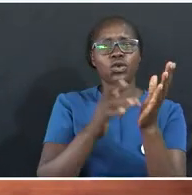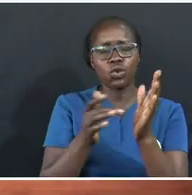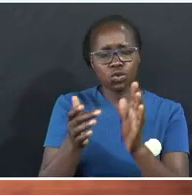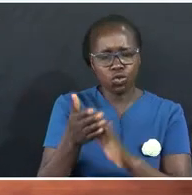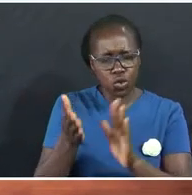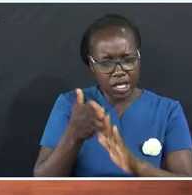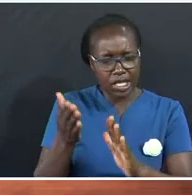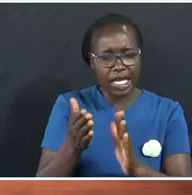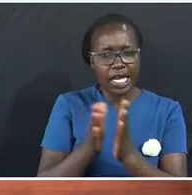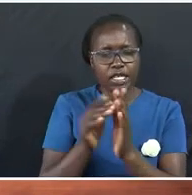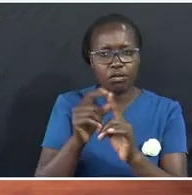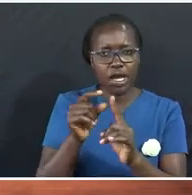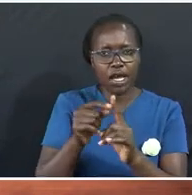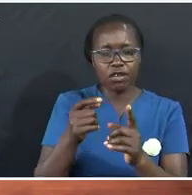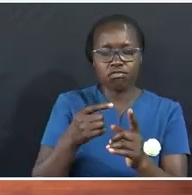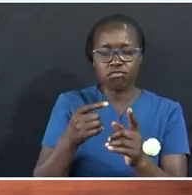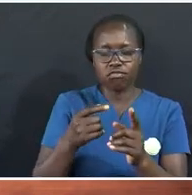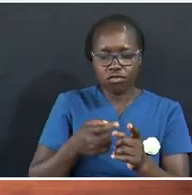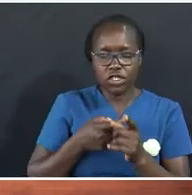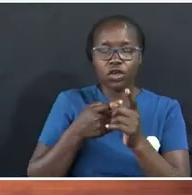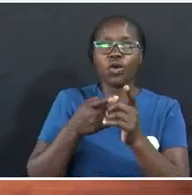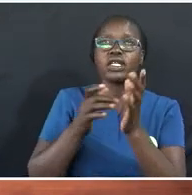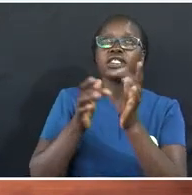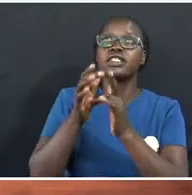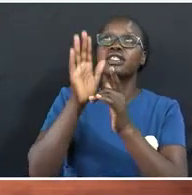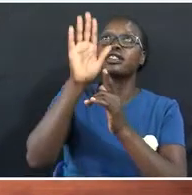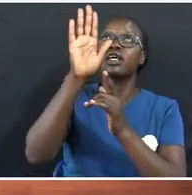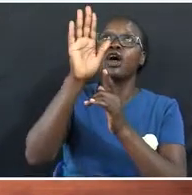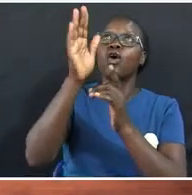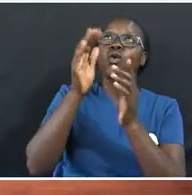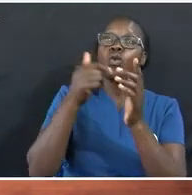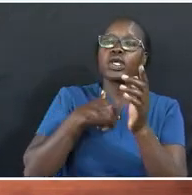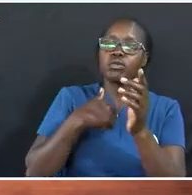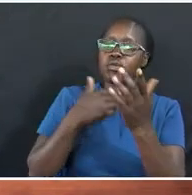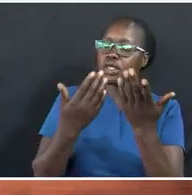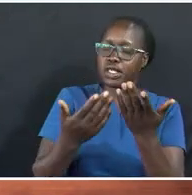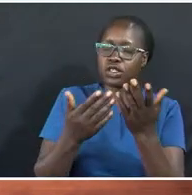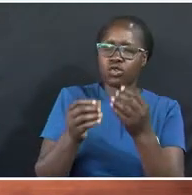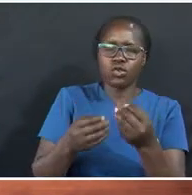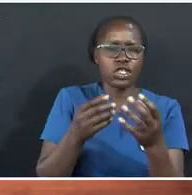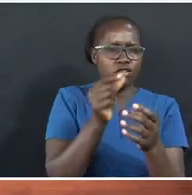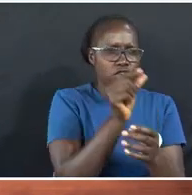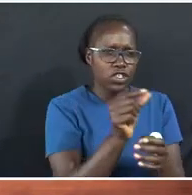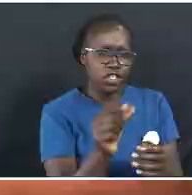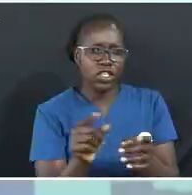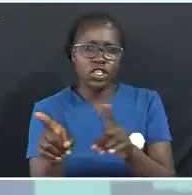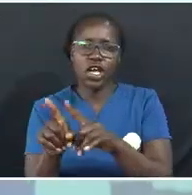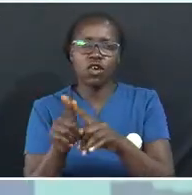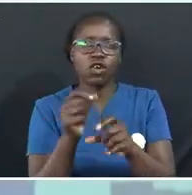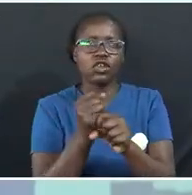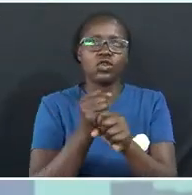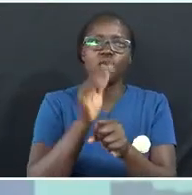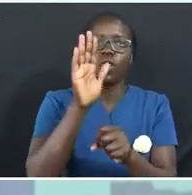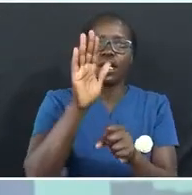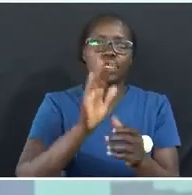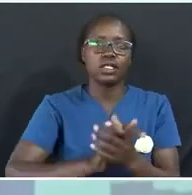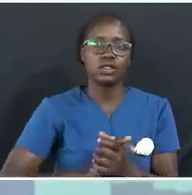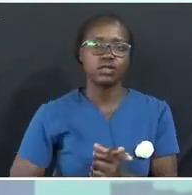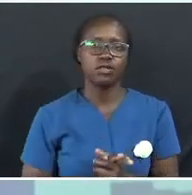and my reward is with me to give to everyone according to his work. That is the key text for